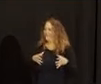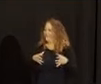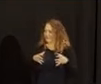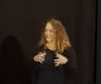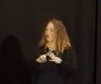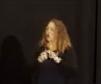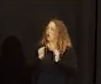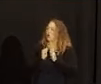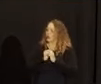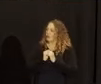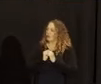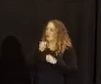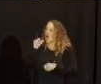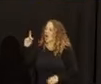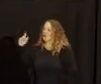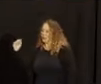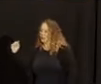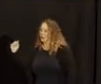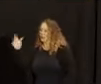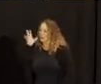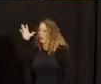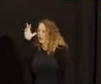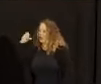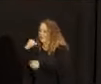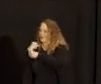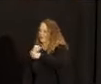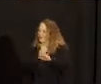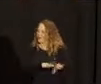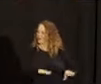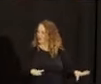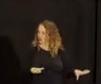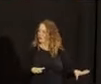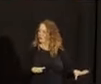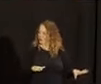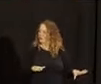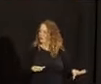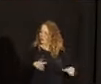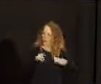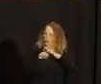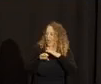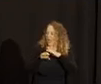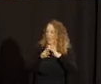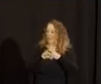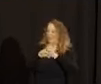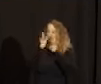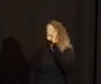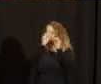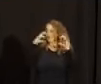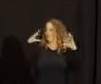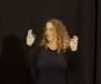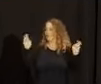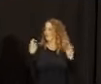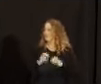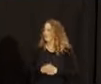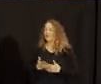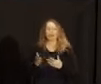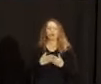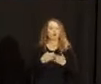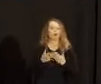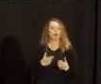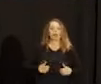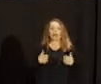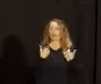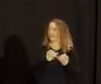really started with non-disabled parents fighting for the rights of their kids to be able to access the American dream, whether it be to